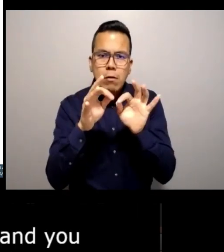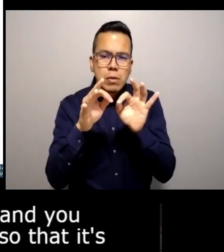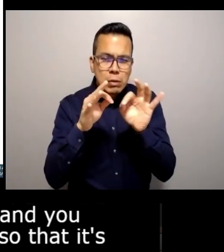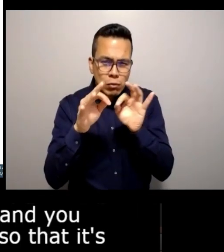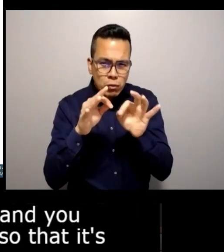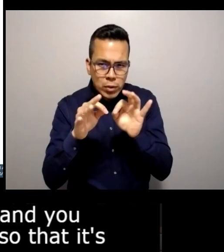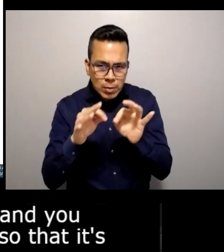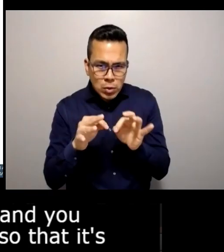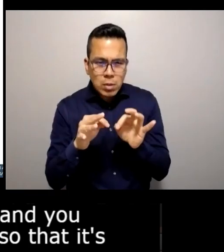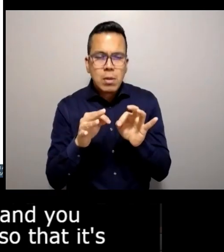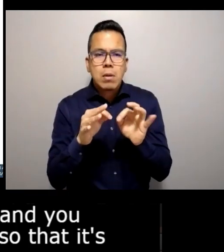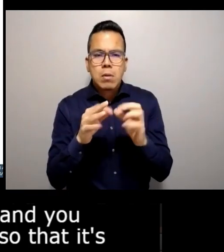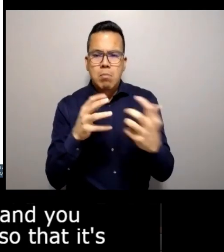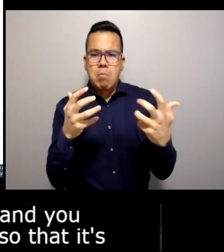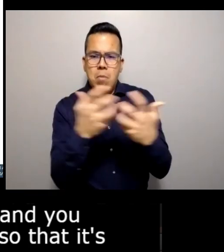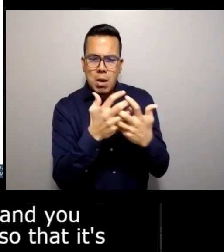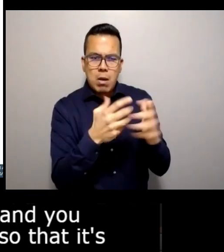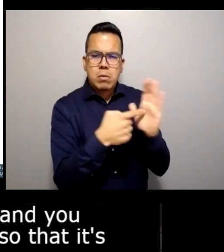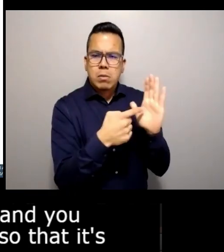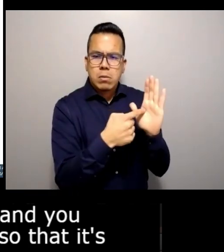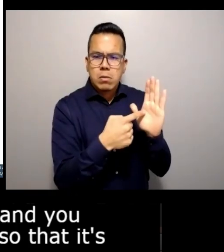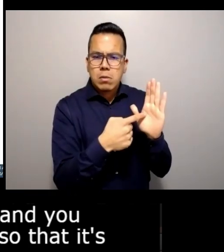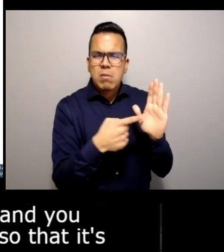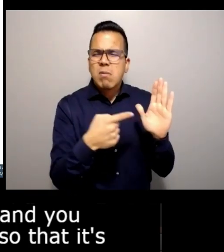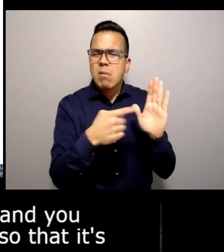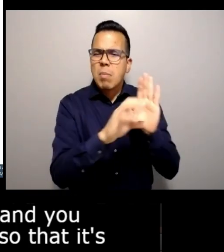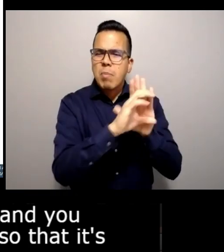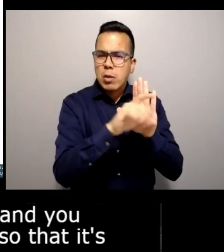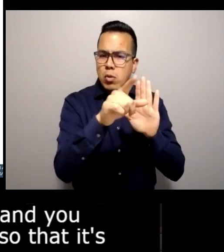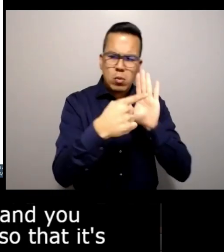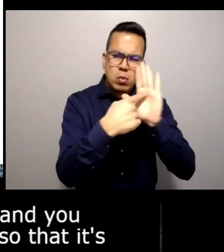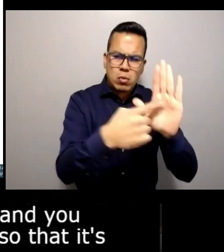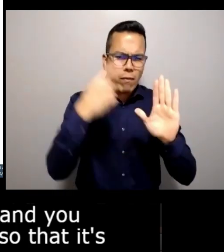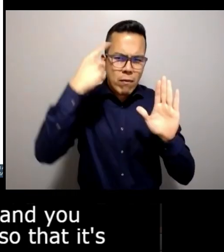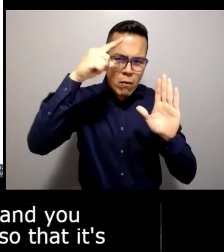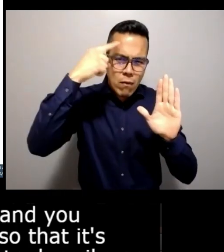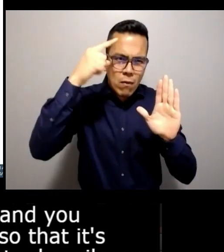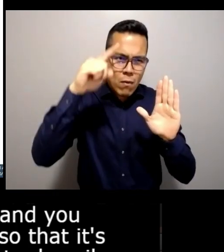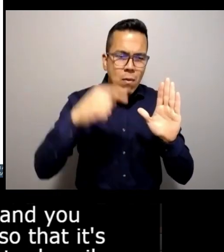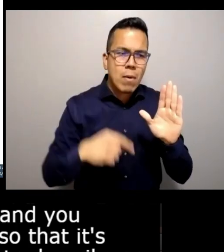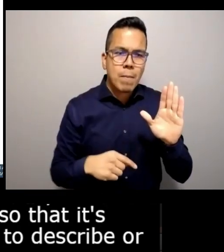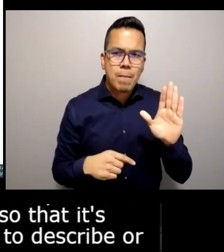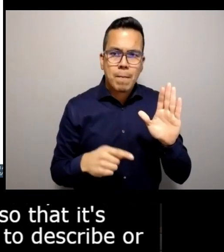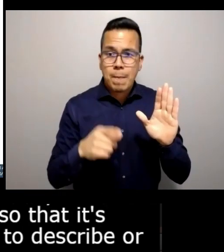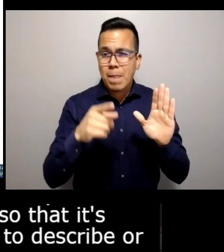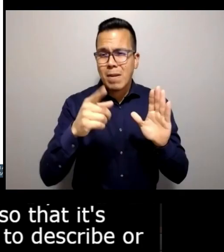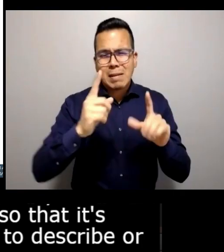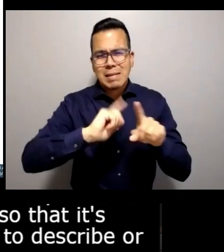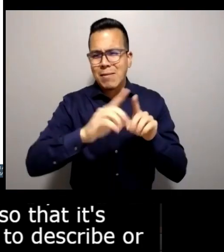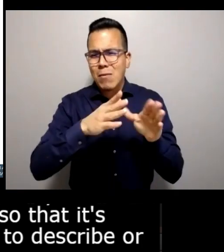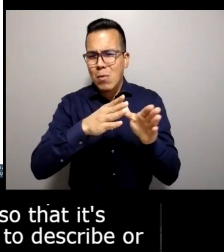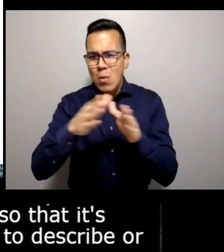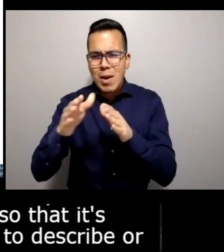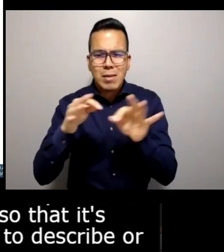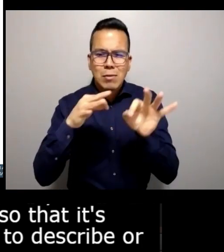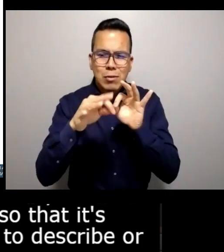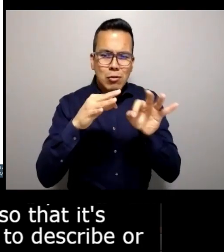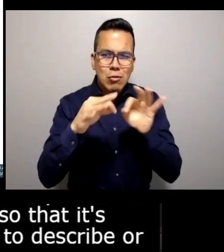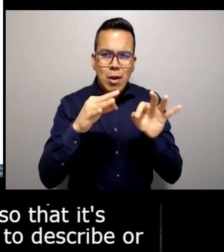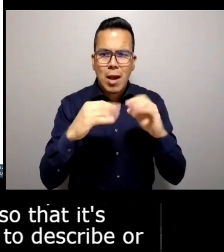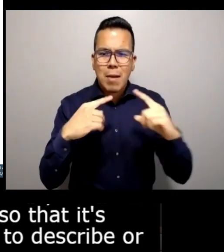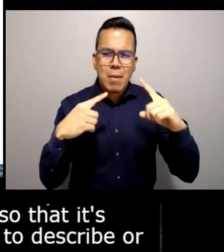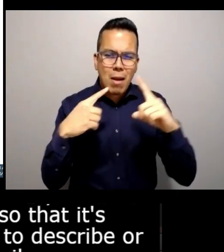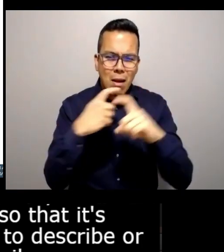purpose. Consider, which features to describe or emphasize. There's a lot of different ways to describe more complex